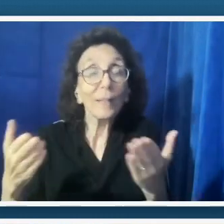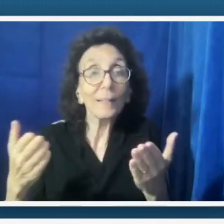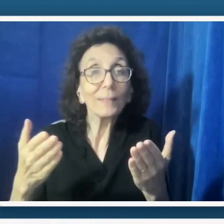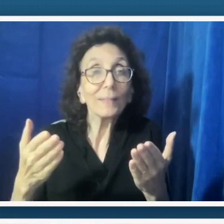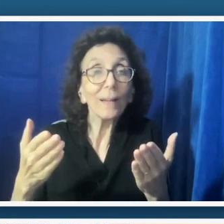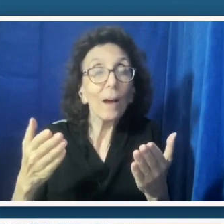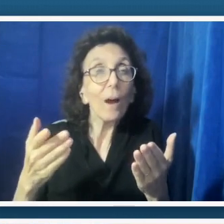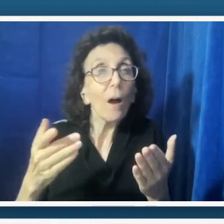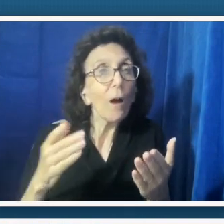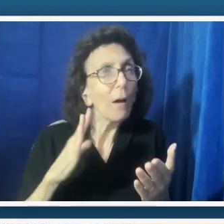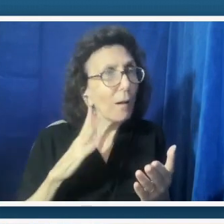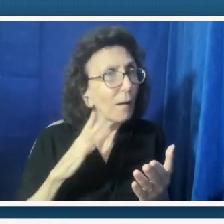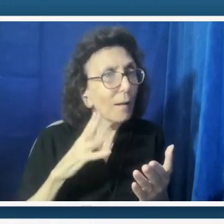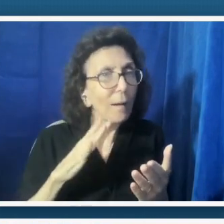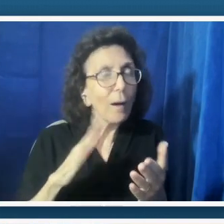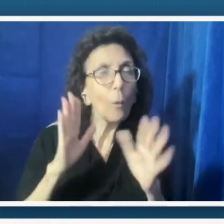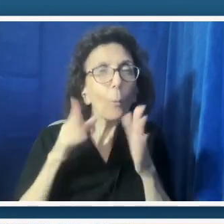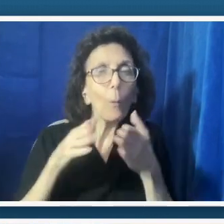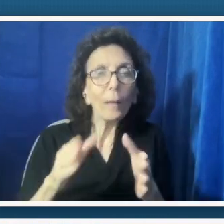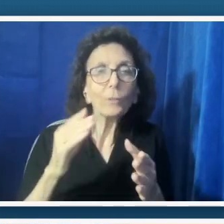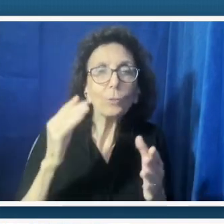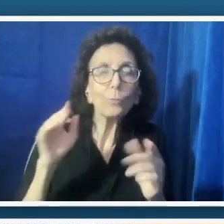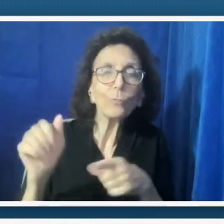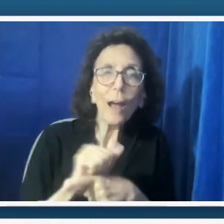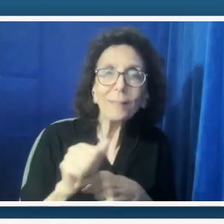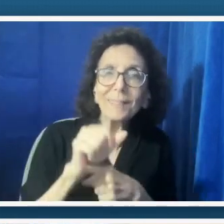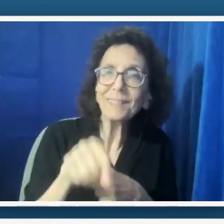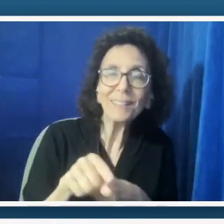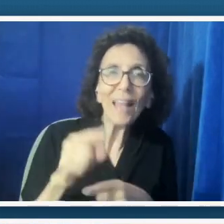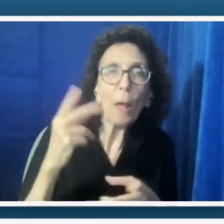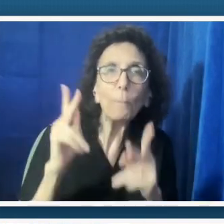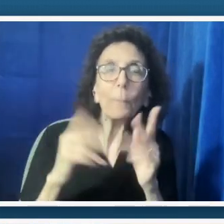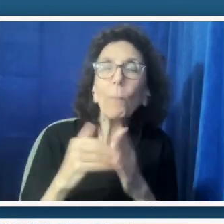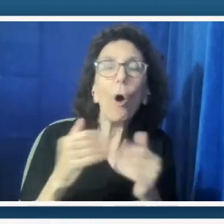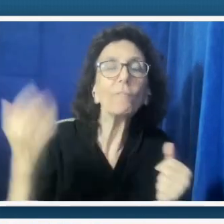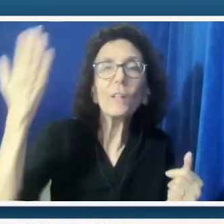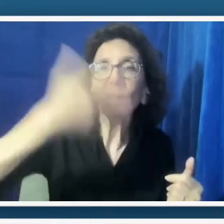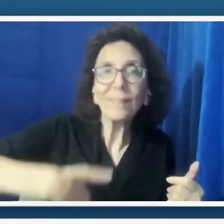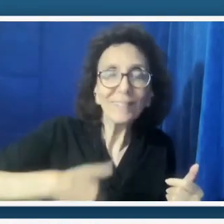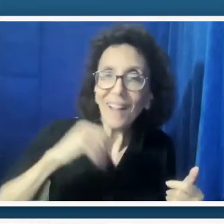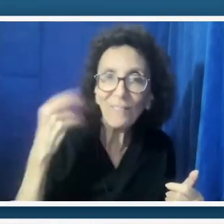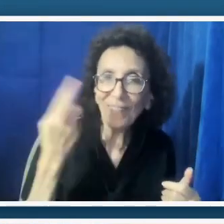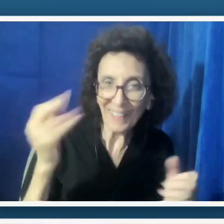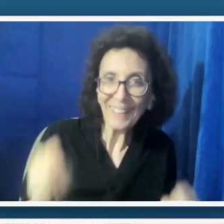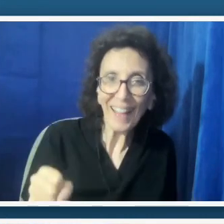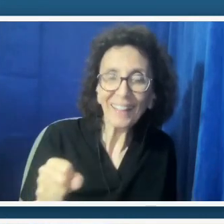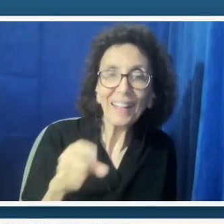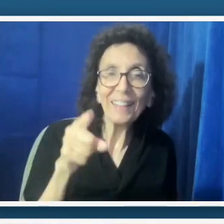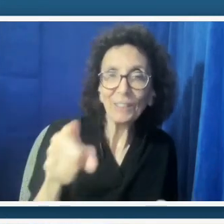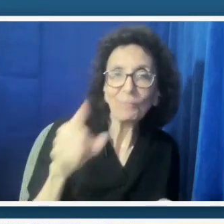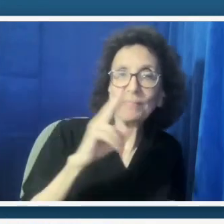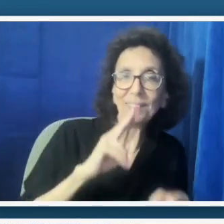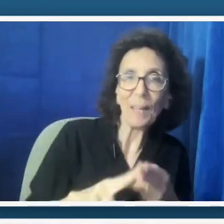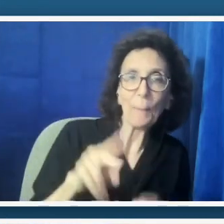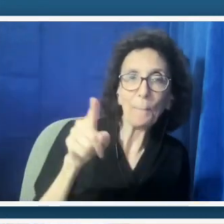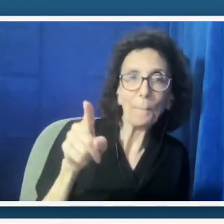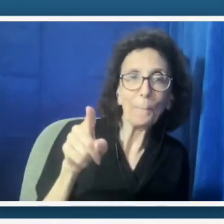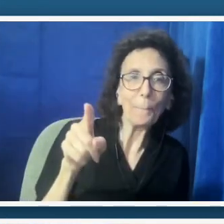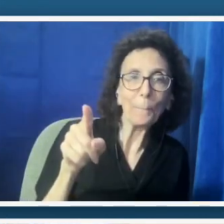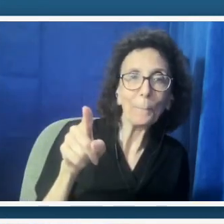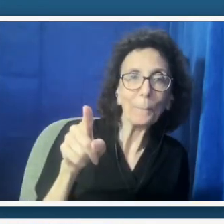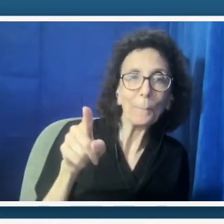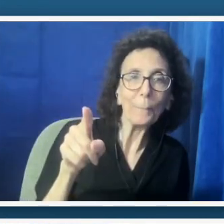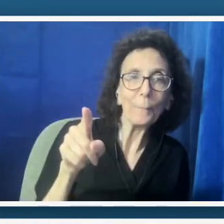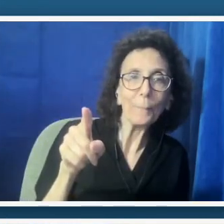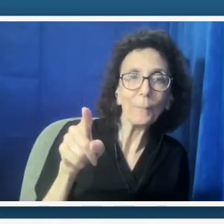overlooked avenue then to practice with this with. So if we go on to the next slide, I want us to look at a stamp titled The